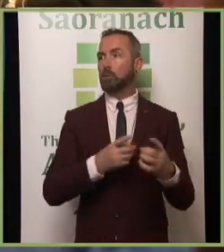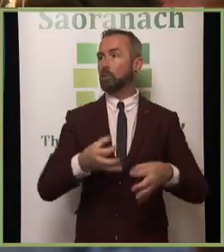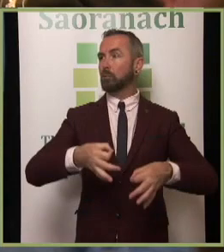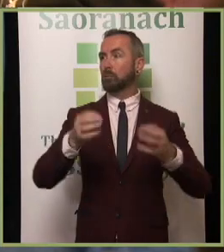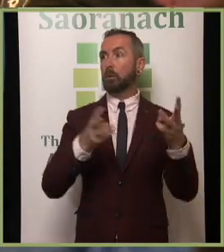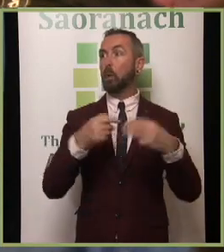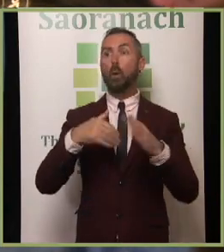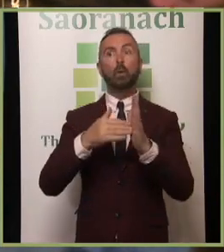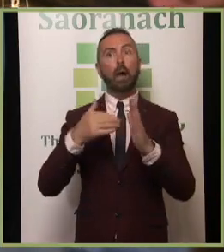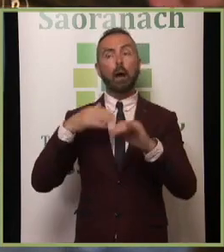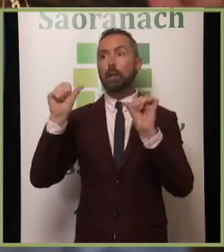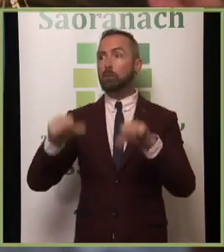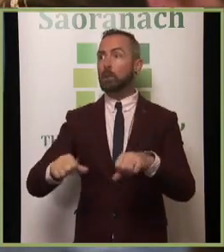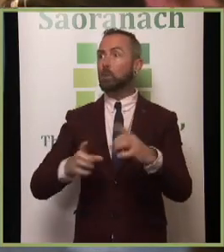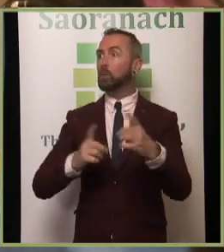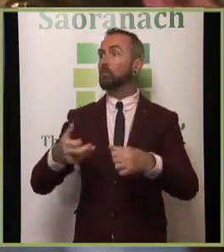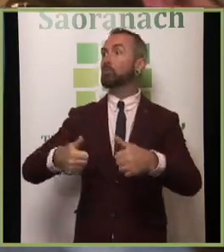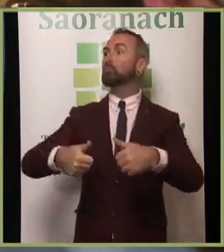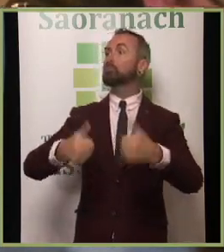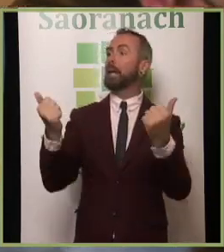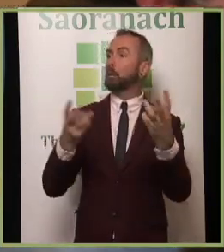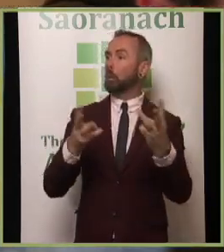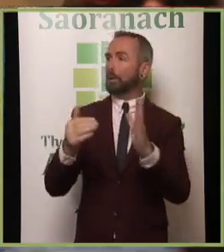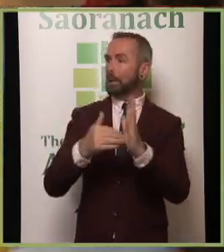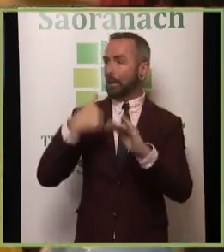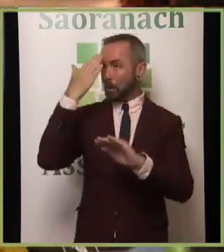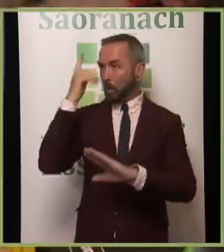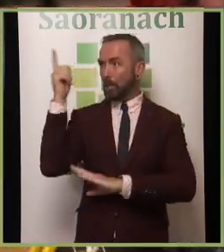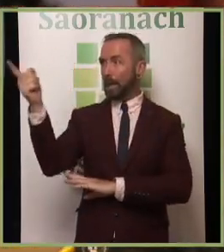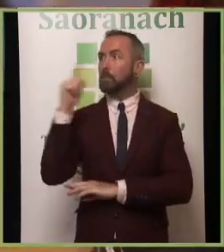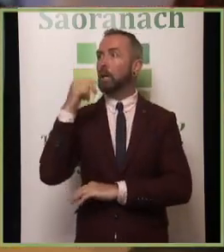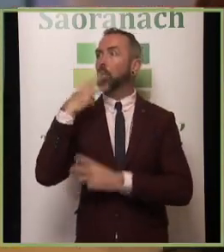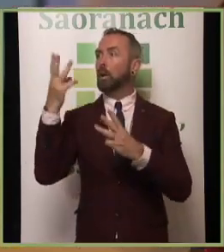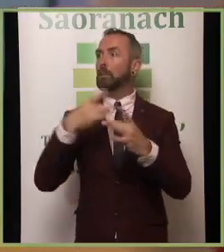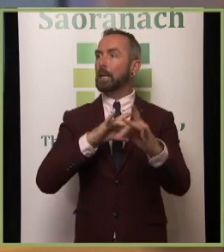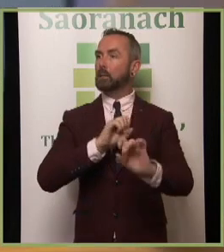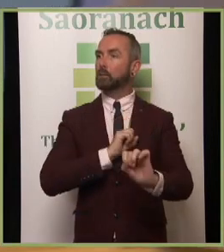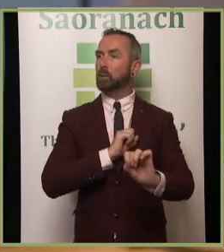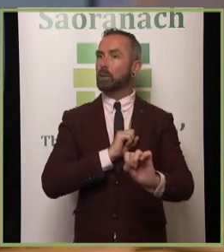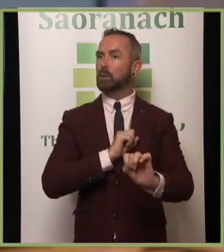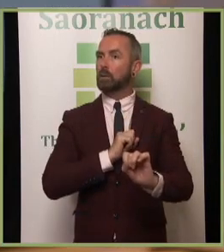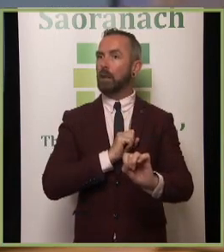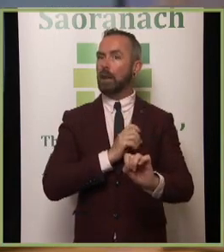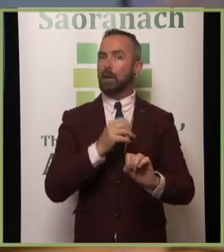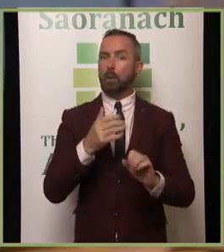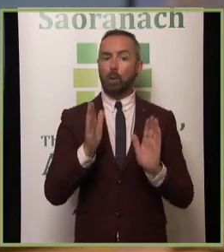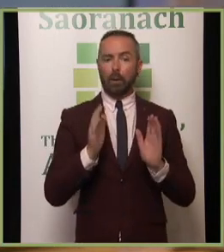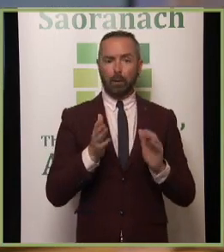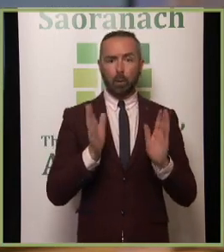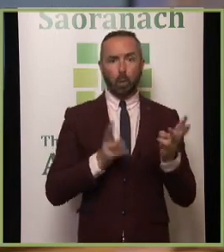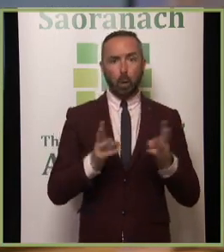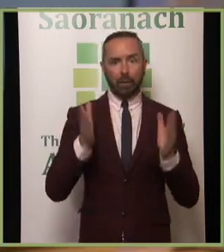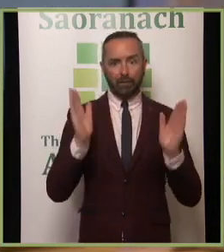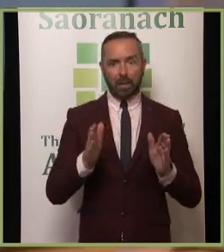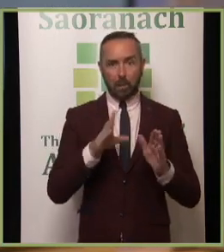have. I totally agree we've done good work. That's not, I know we've done good work, but I just want to make sure that there's momentum behind it. And if you have somebody